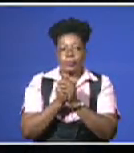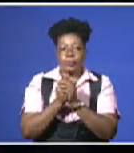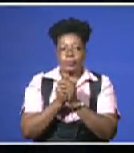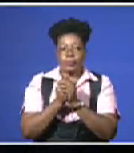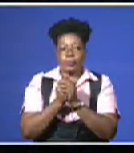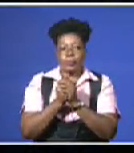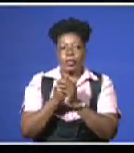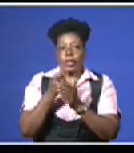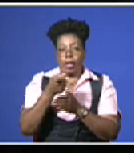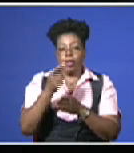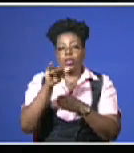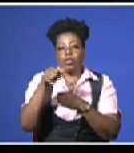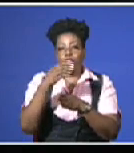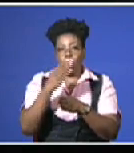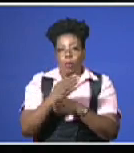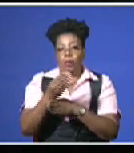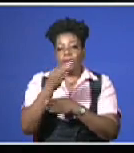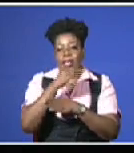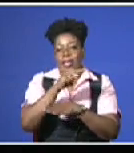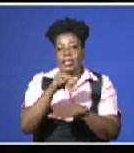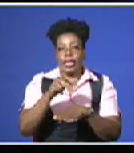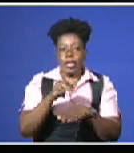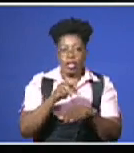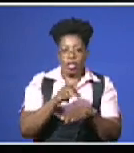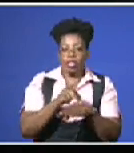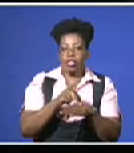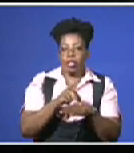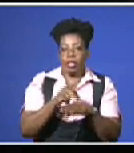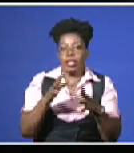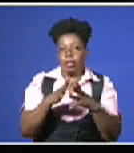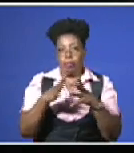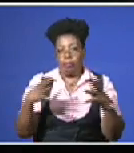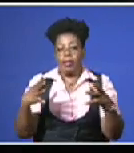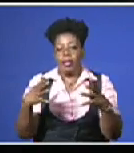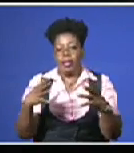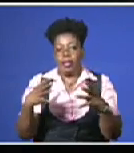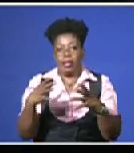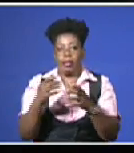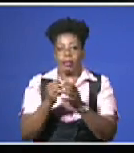feeding a nation is a huge one,